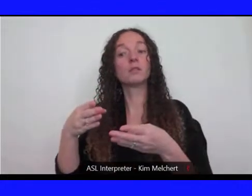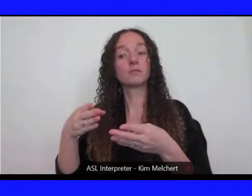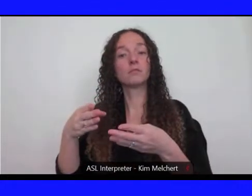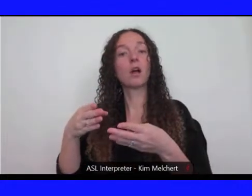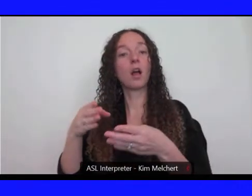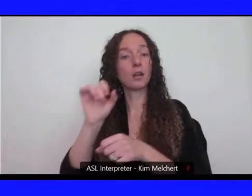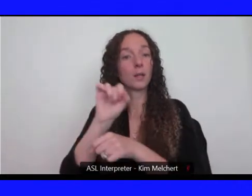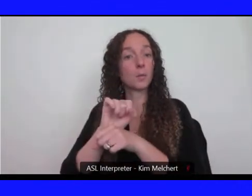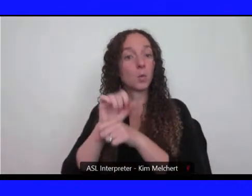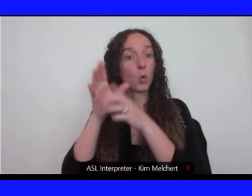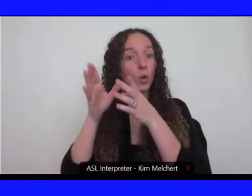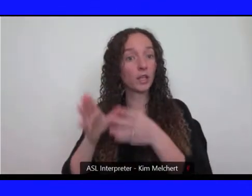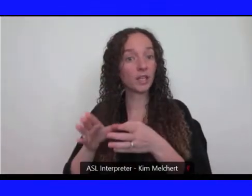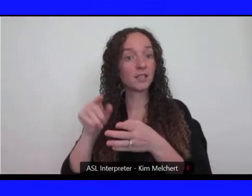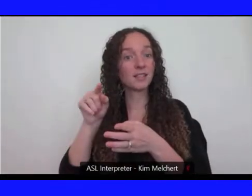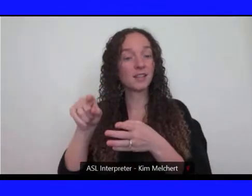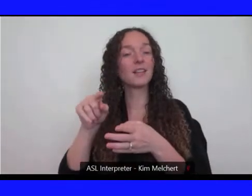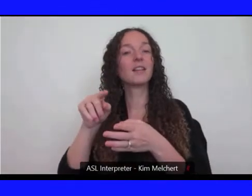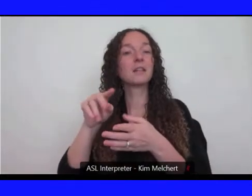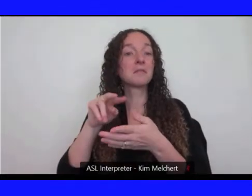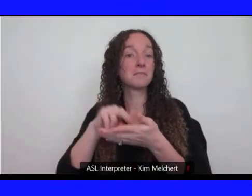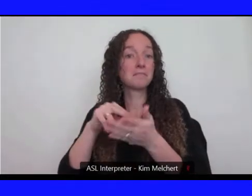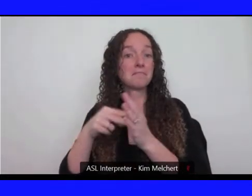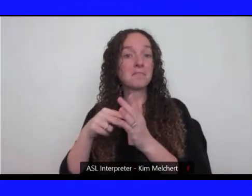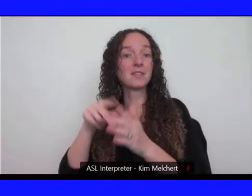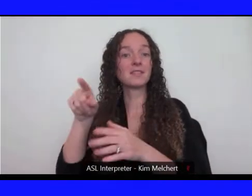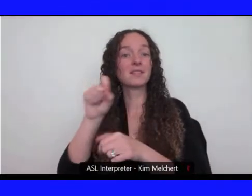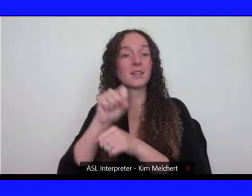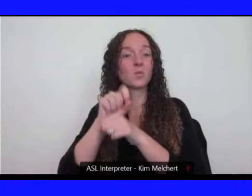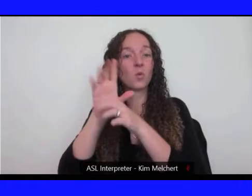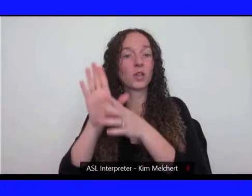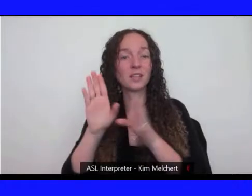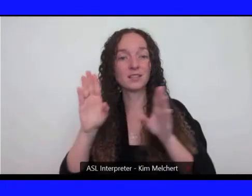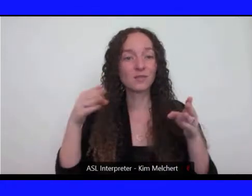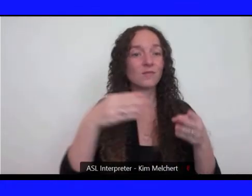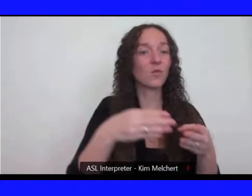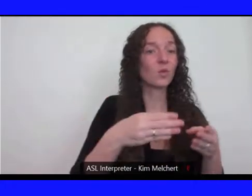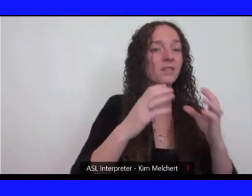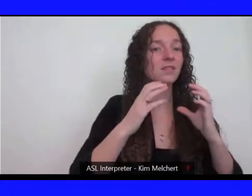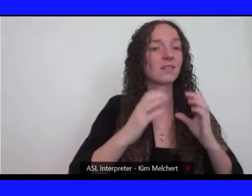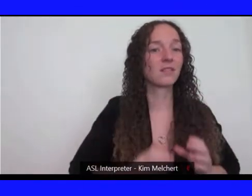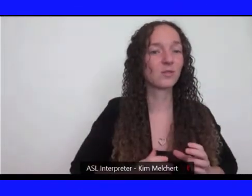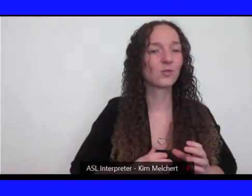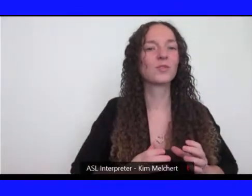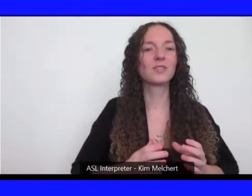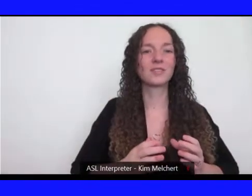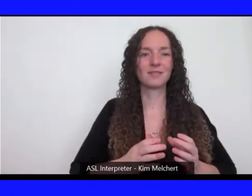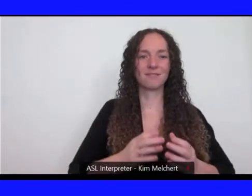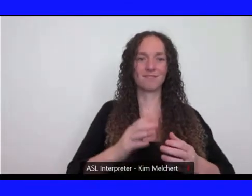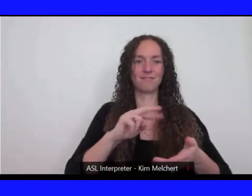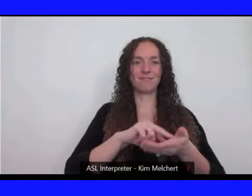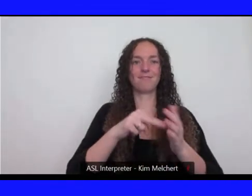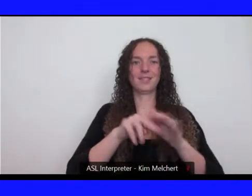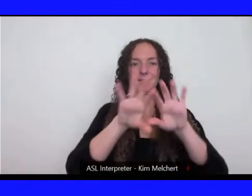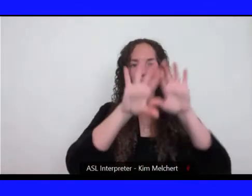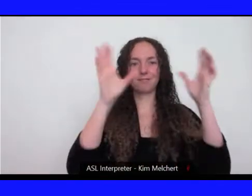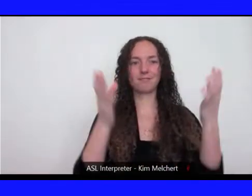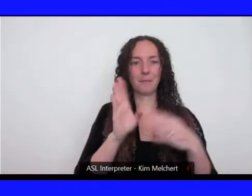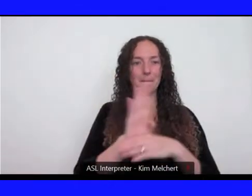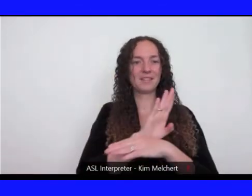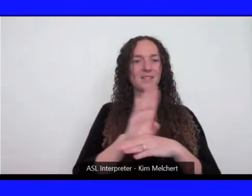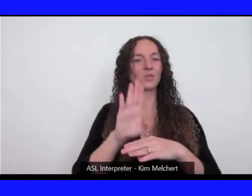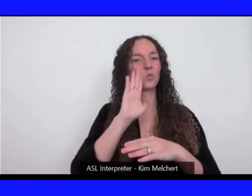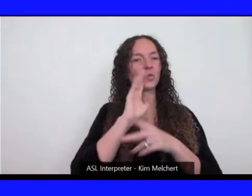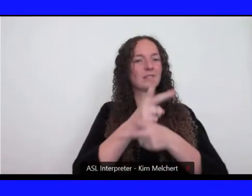our staff, refill their tanks and heal, they'll have more to give to the patients, right?